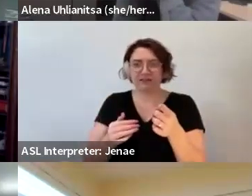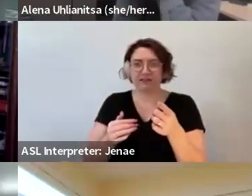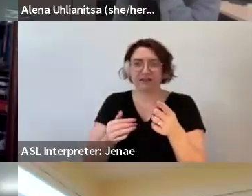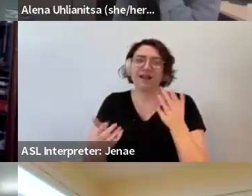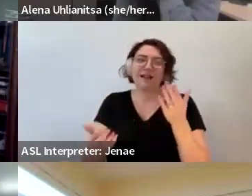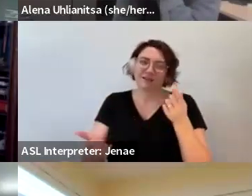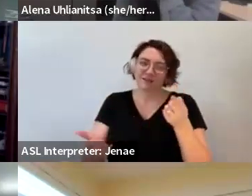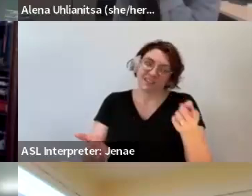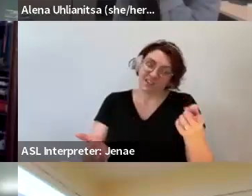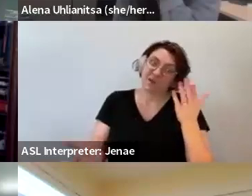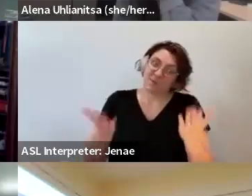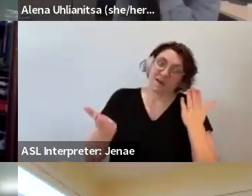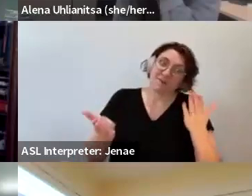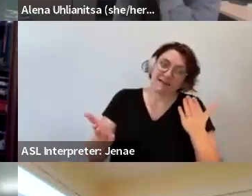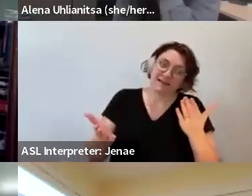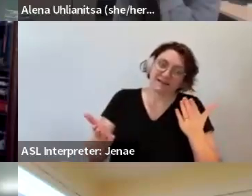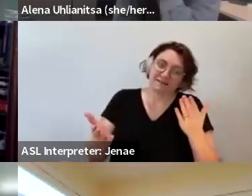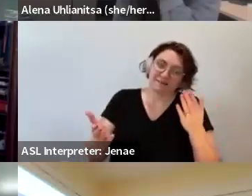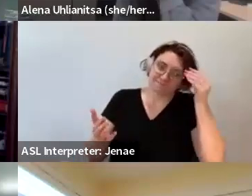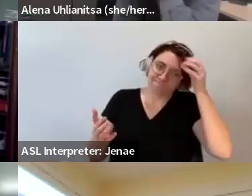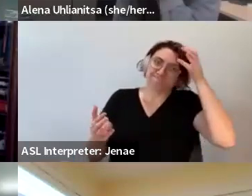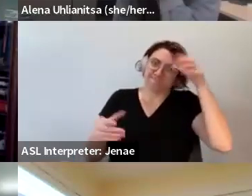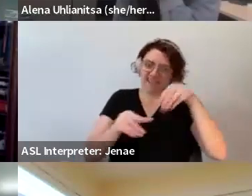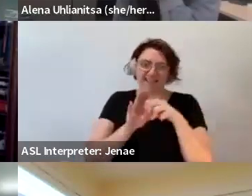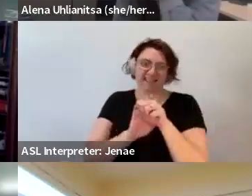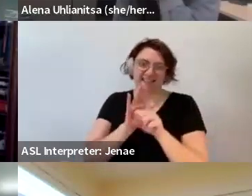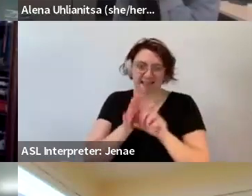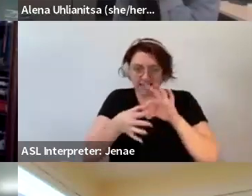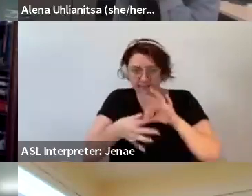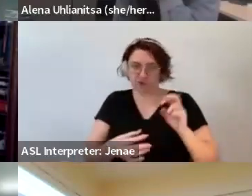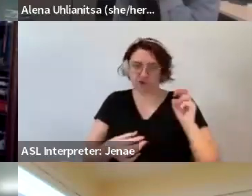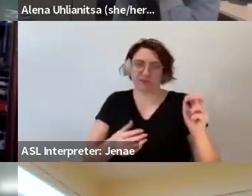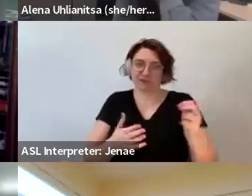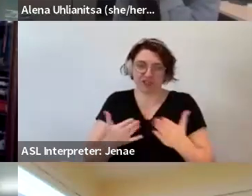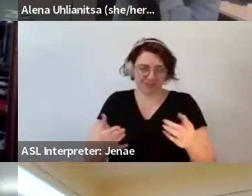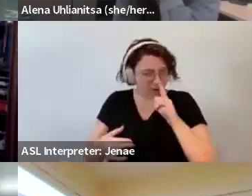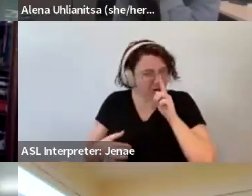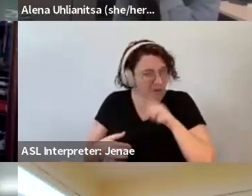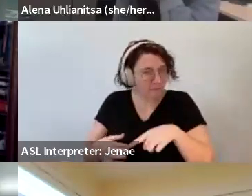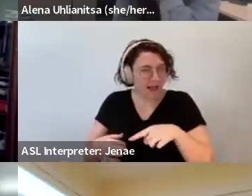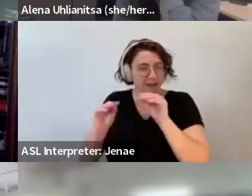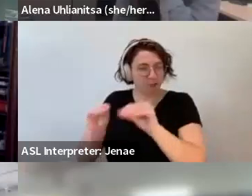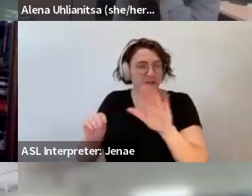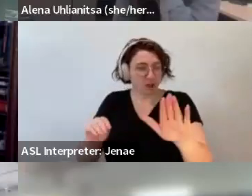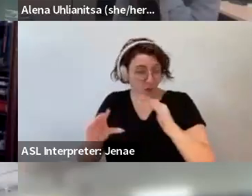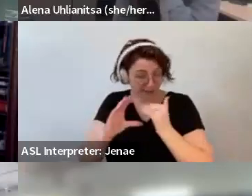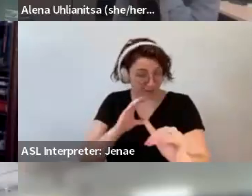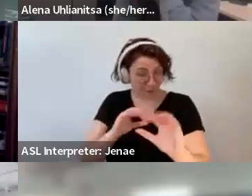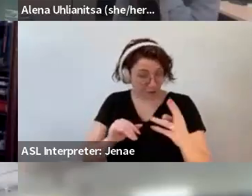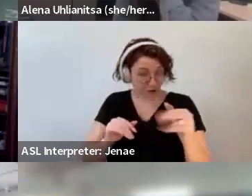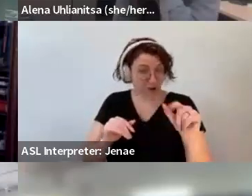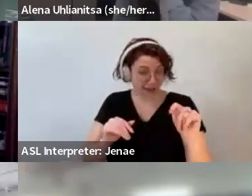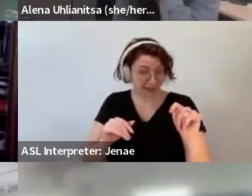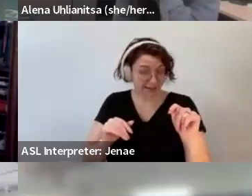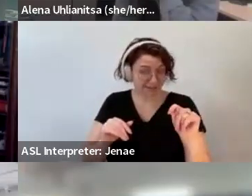one of the better informed service providers in the state as it relates to the transportation stuff. If you wouldn't mind just dropping your email in the chat for some